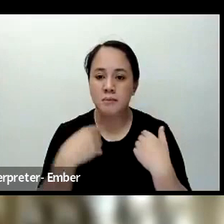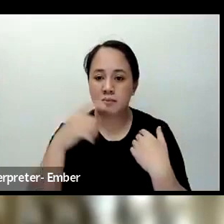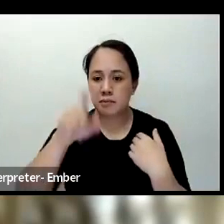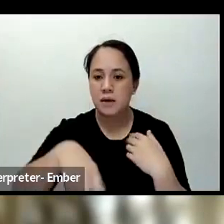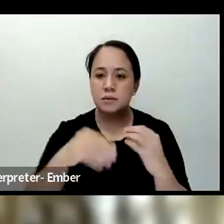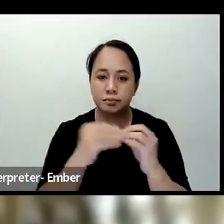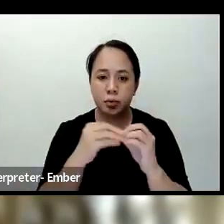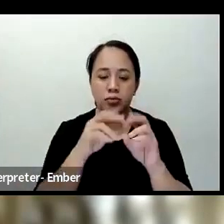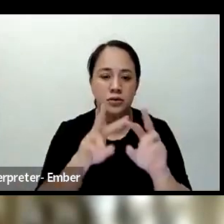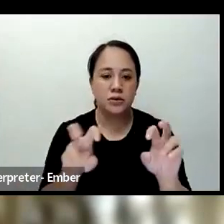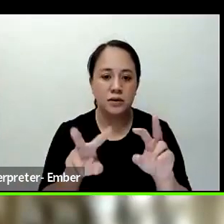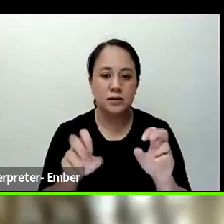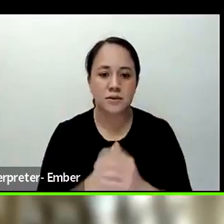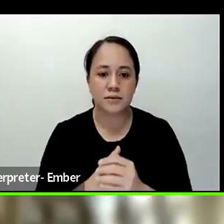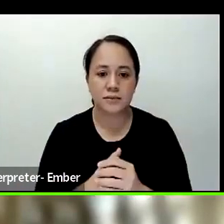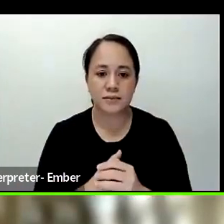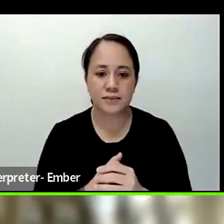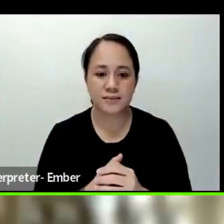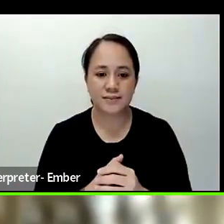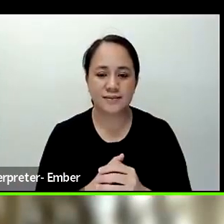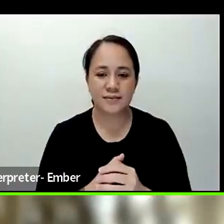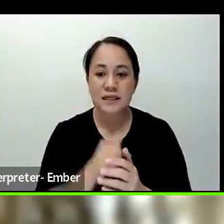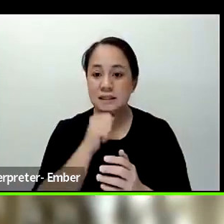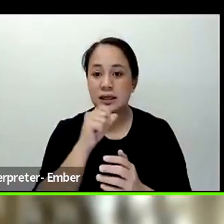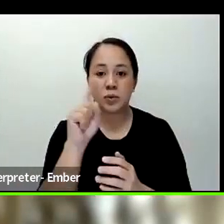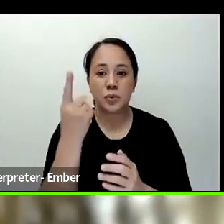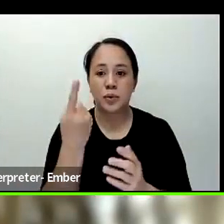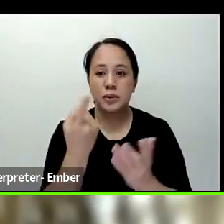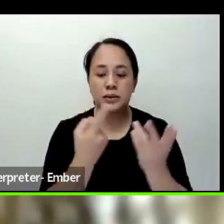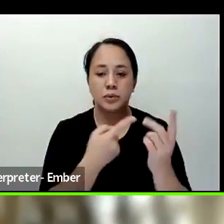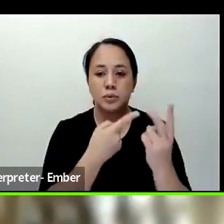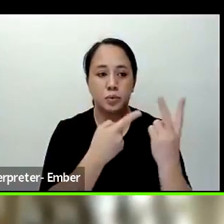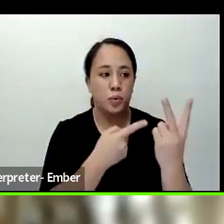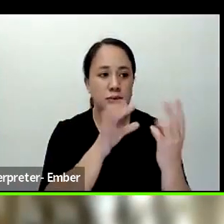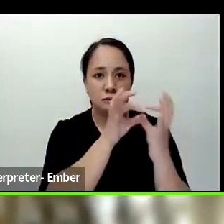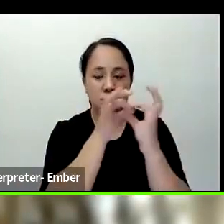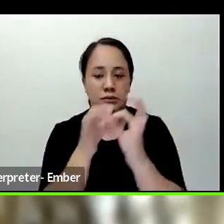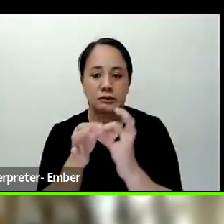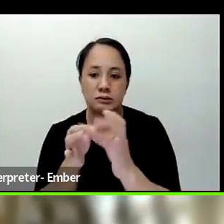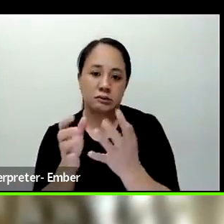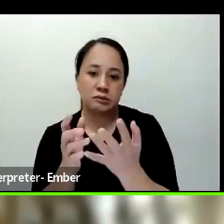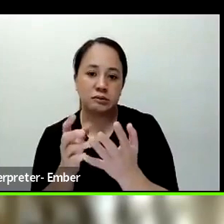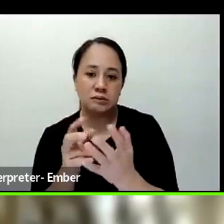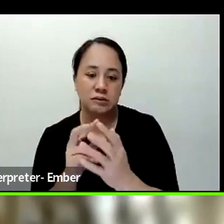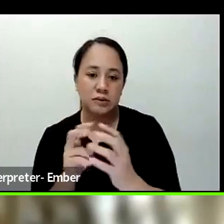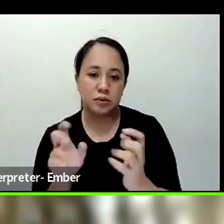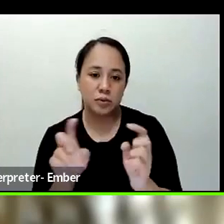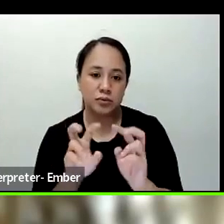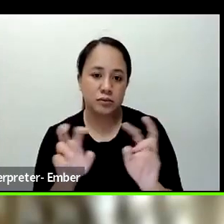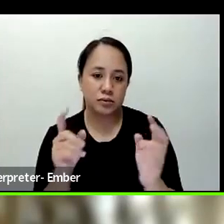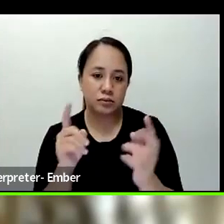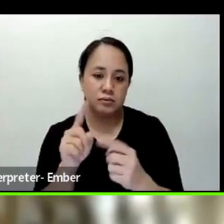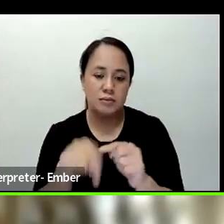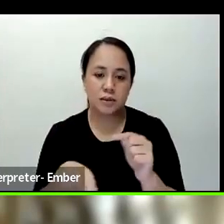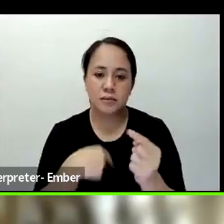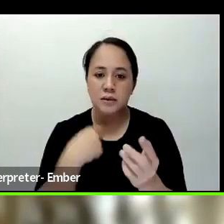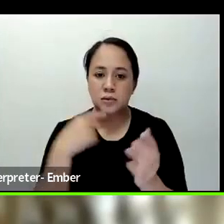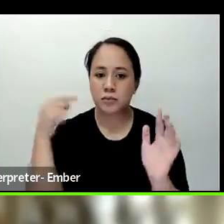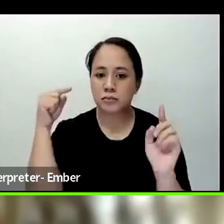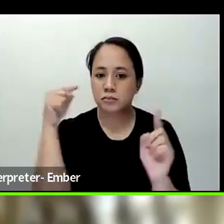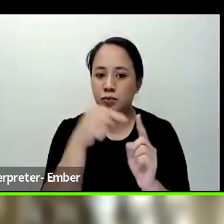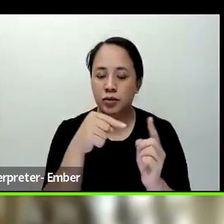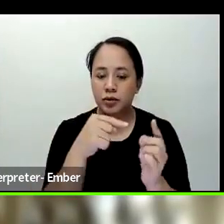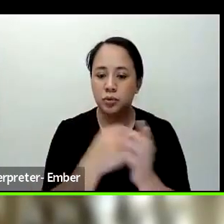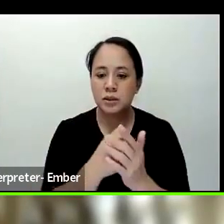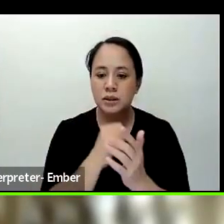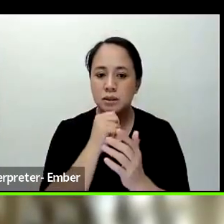studies on this. Yeah. Not just based on one correlation coefficient. And also, I think it needs to be pointed out that we don't